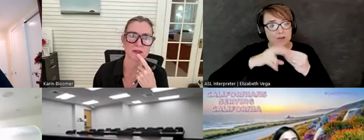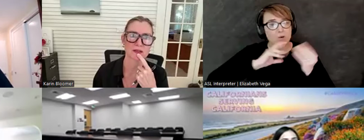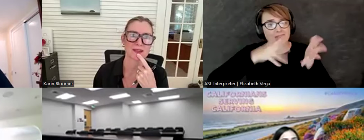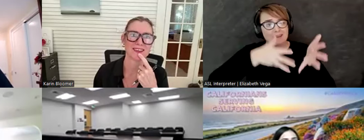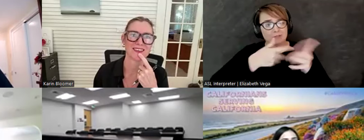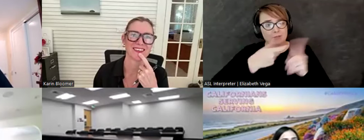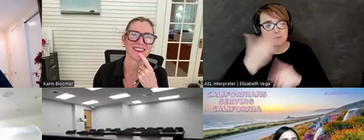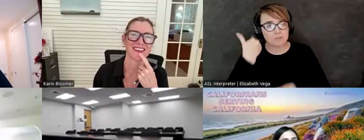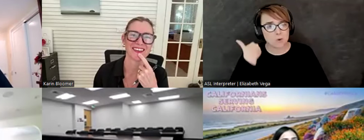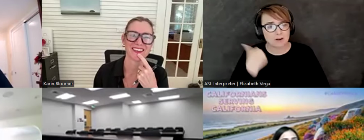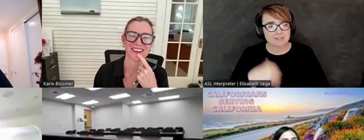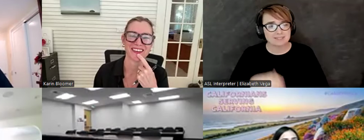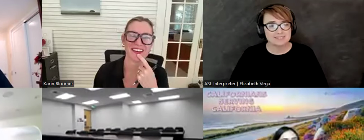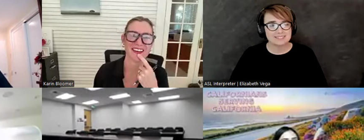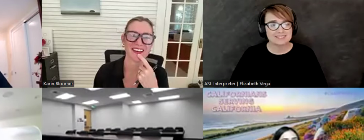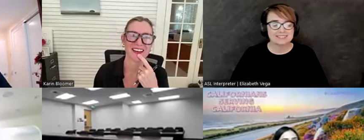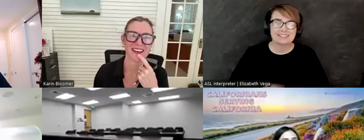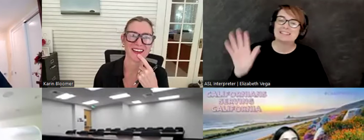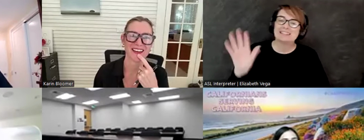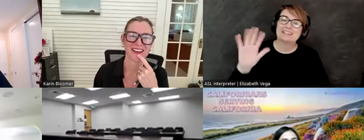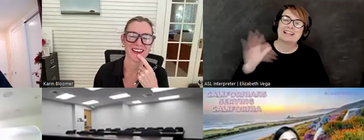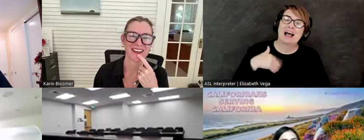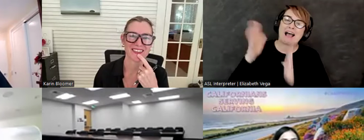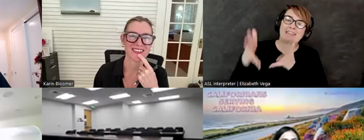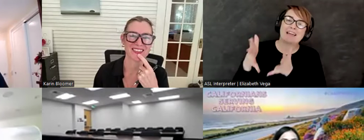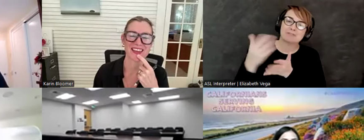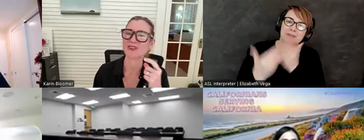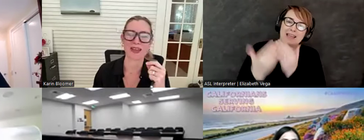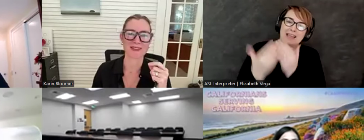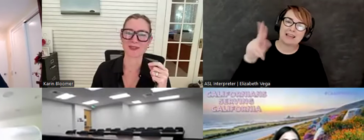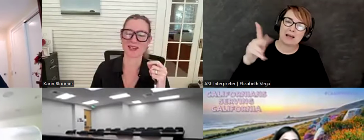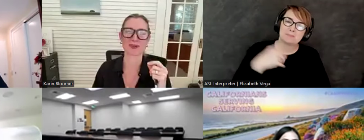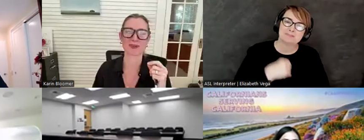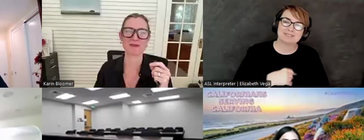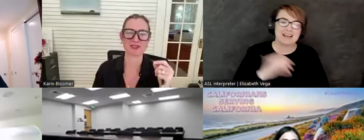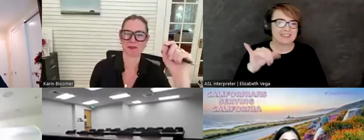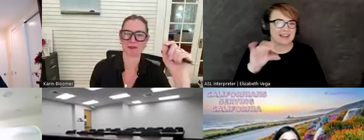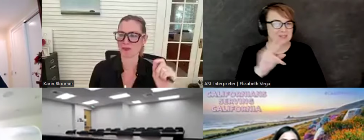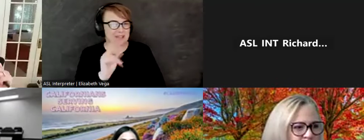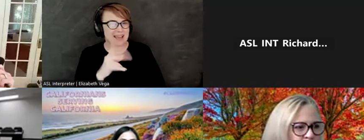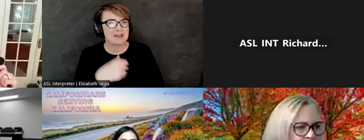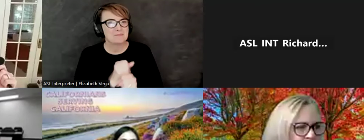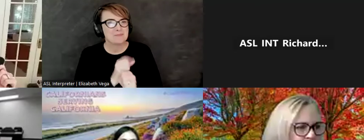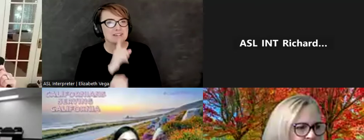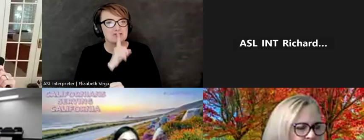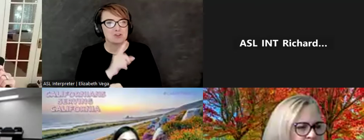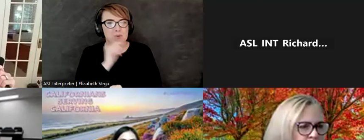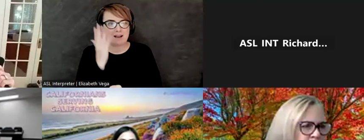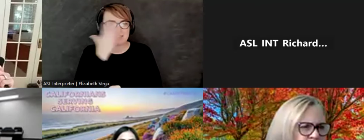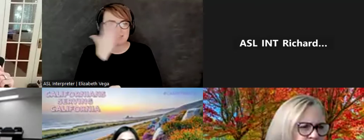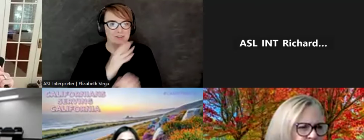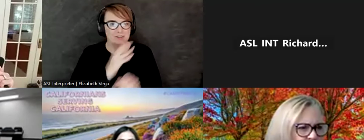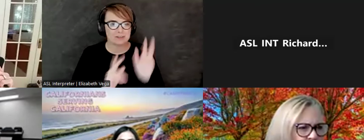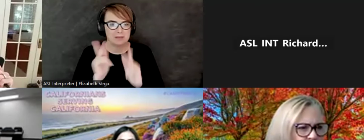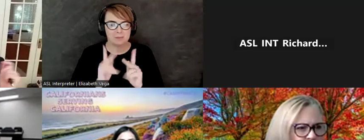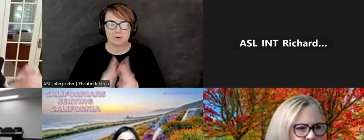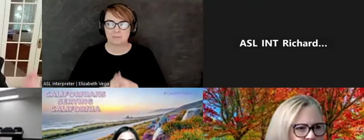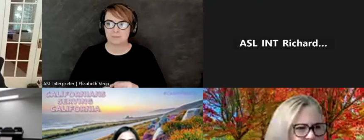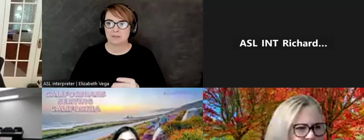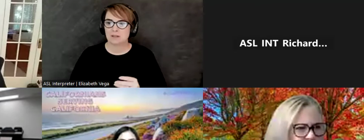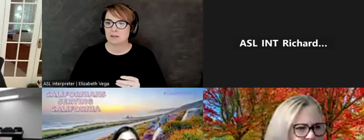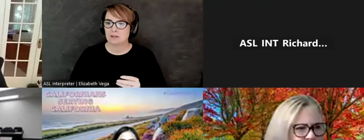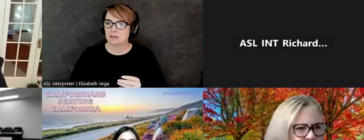hand? I'm sorry, I left my hand up. Sorry. That's okay. That's okay. I just want to make sure I'm not missing people. And